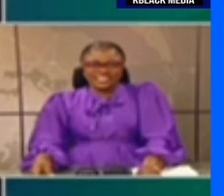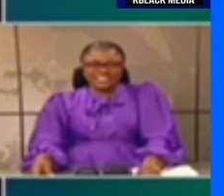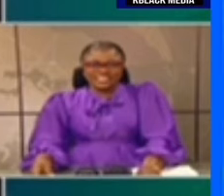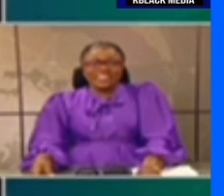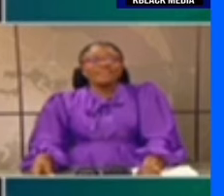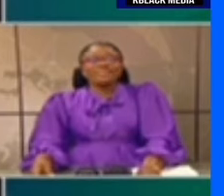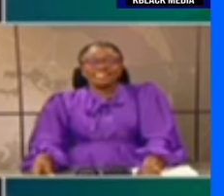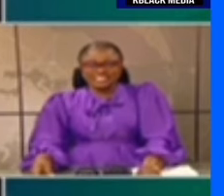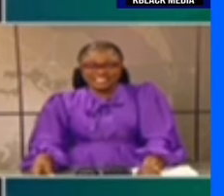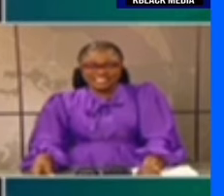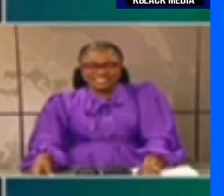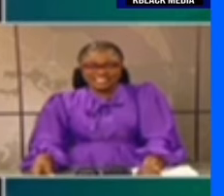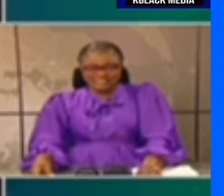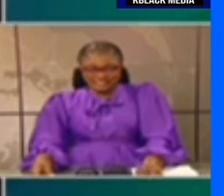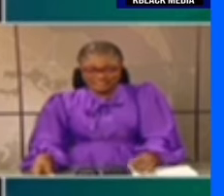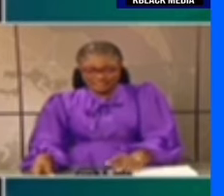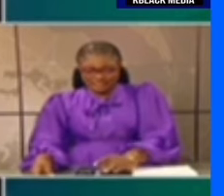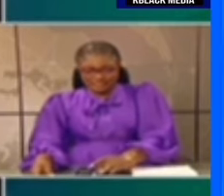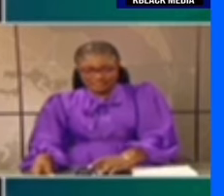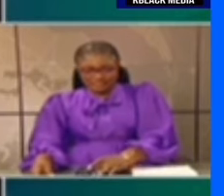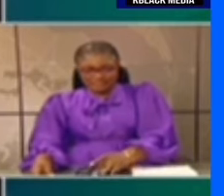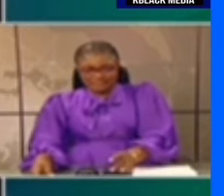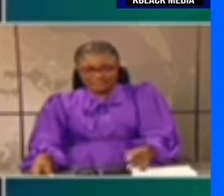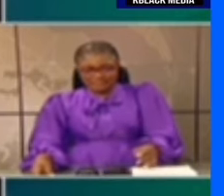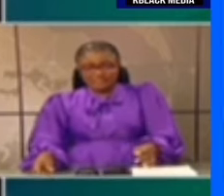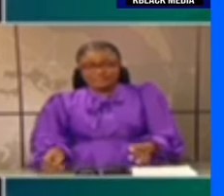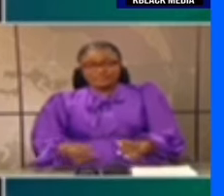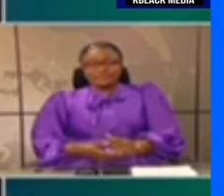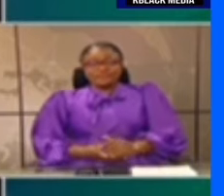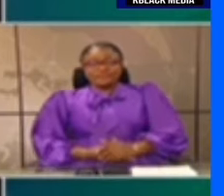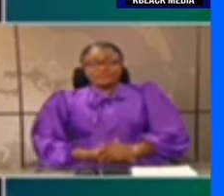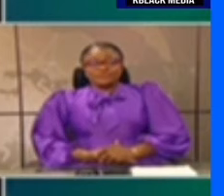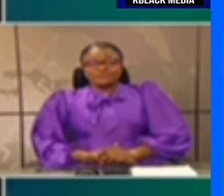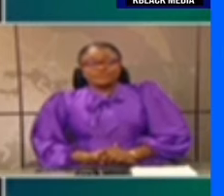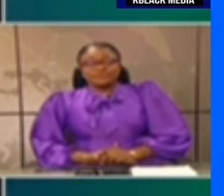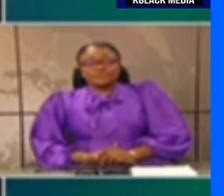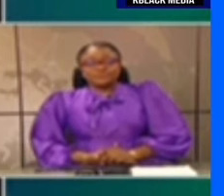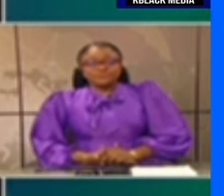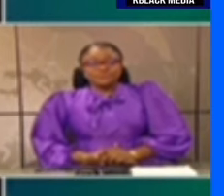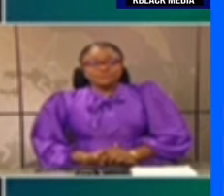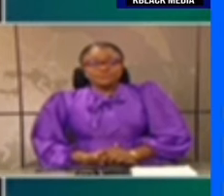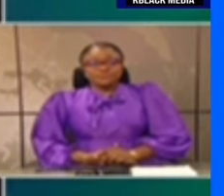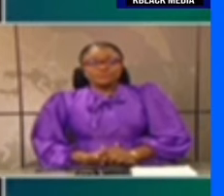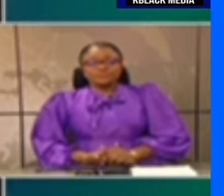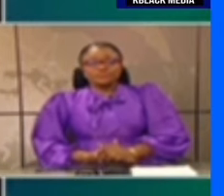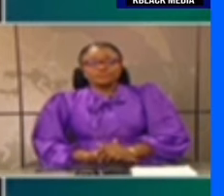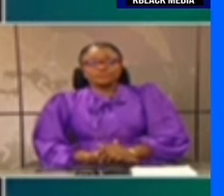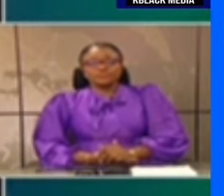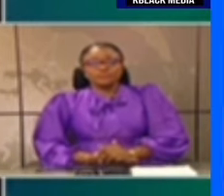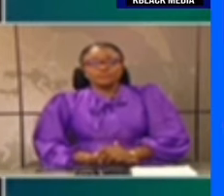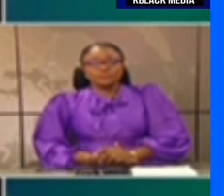But I were betting me. I bet me. No, but I don't get it why a constituency like Walewale should